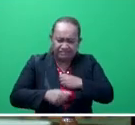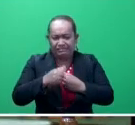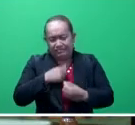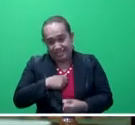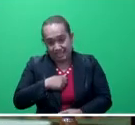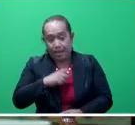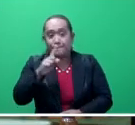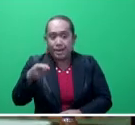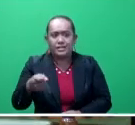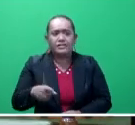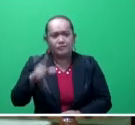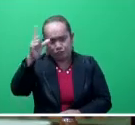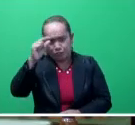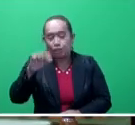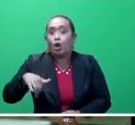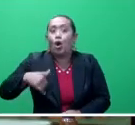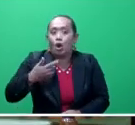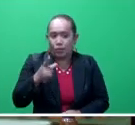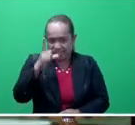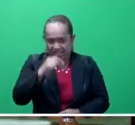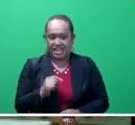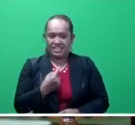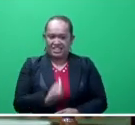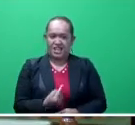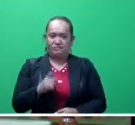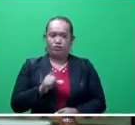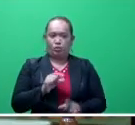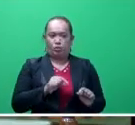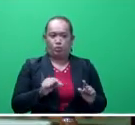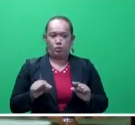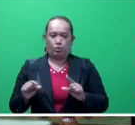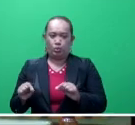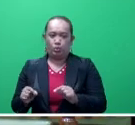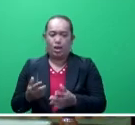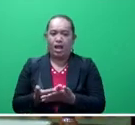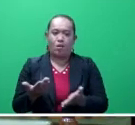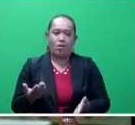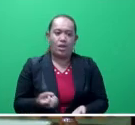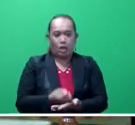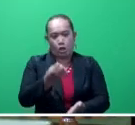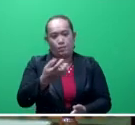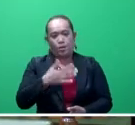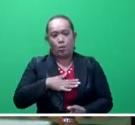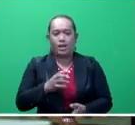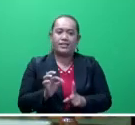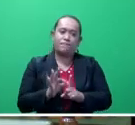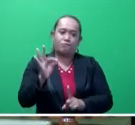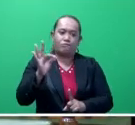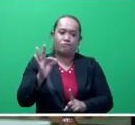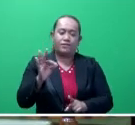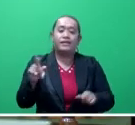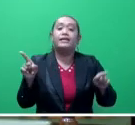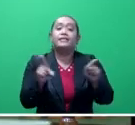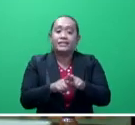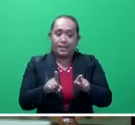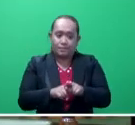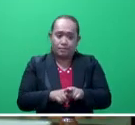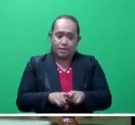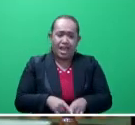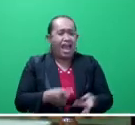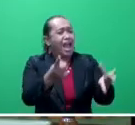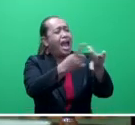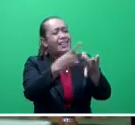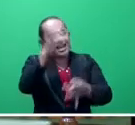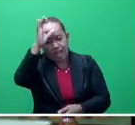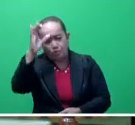best, provide for themselves and participate in our economy. We don't have the same deep pockets as wealthier nations to pour